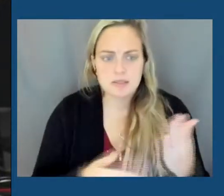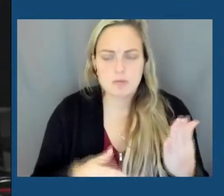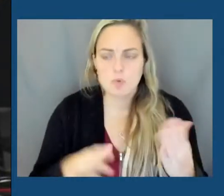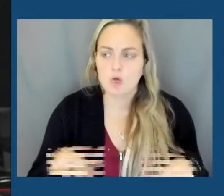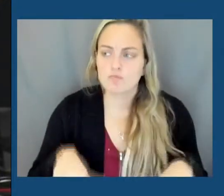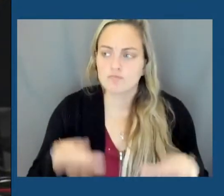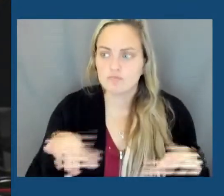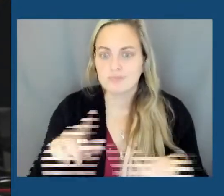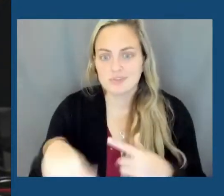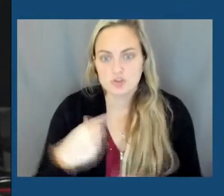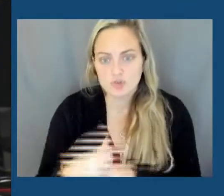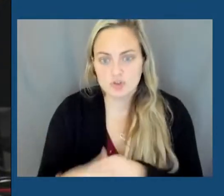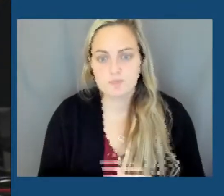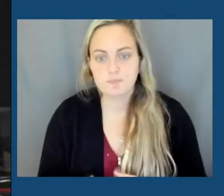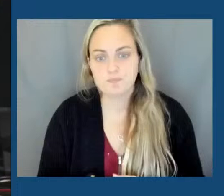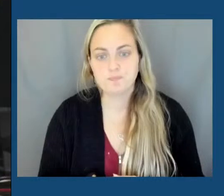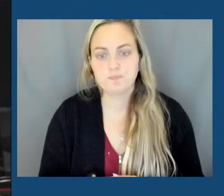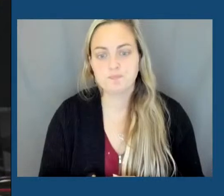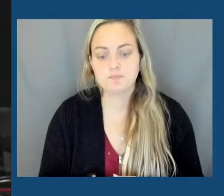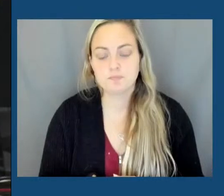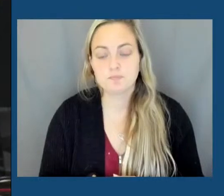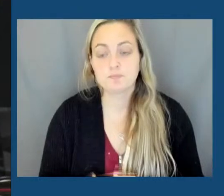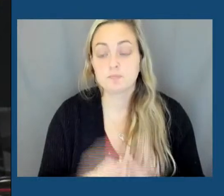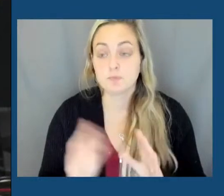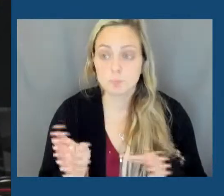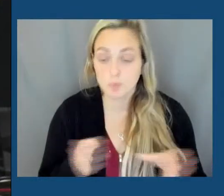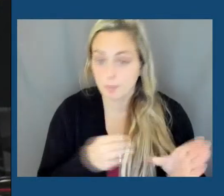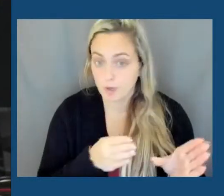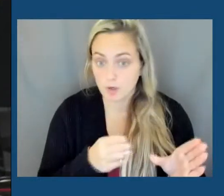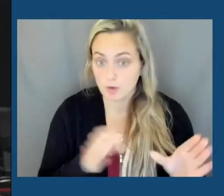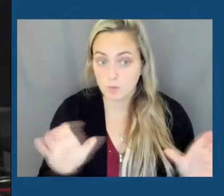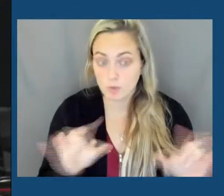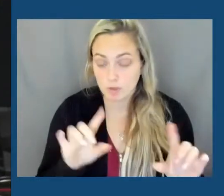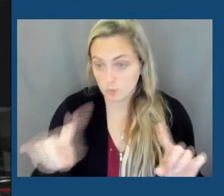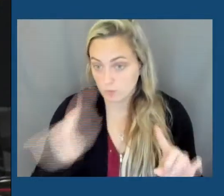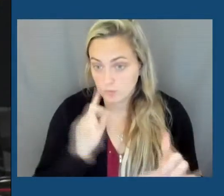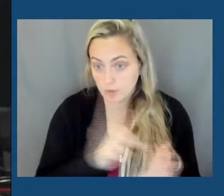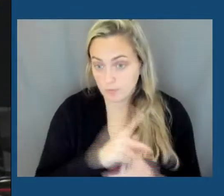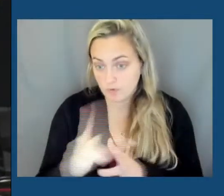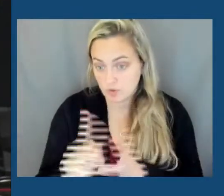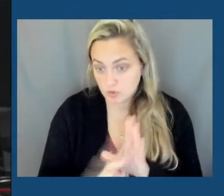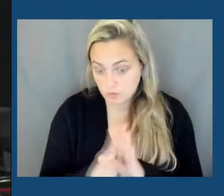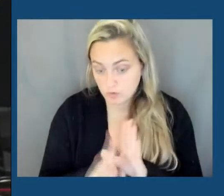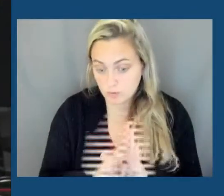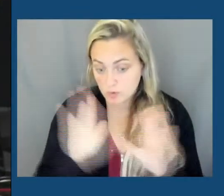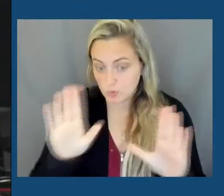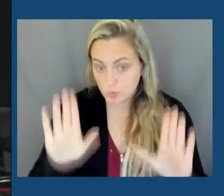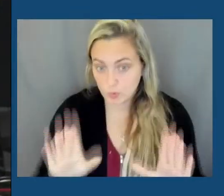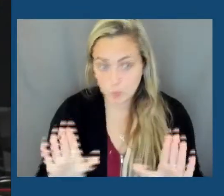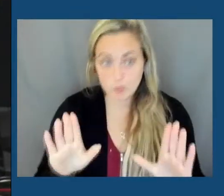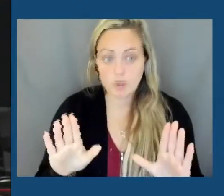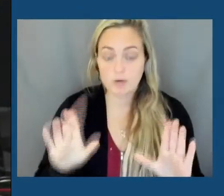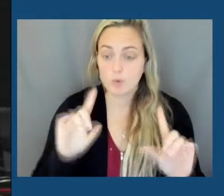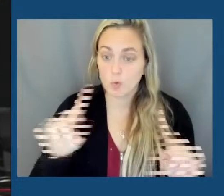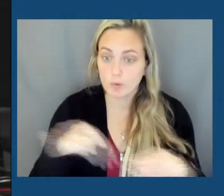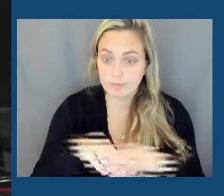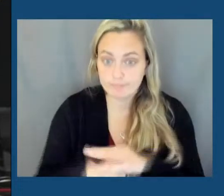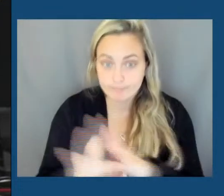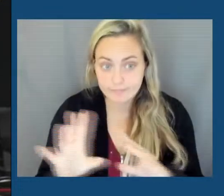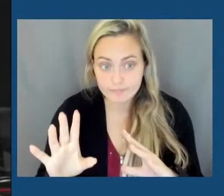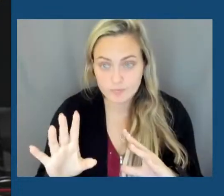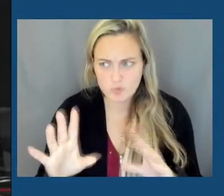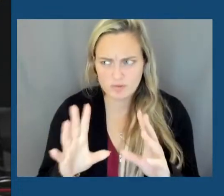this generation. So as far as preparing, we did all go to that professional development, which was great. Going to the facility in Manassas